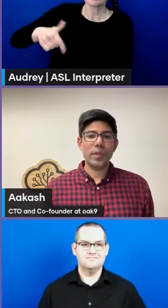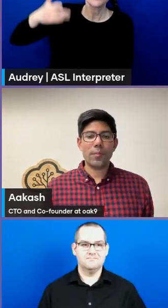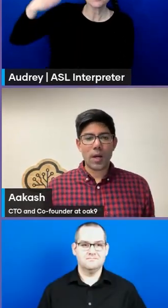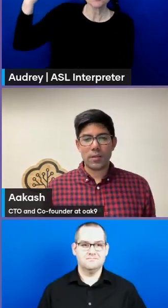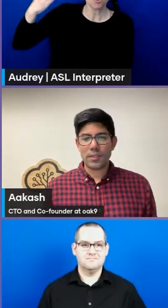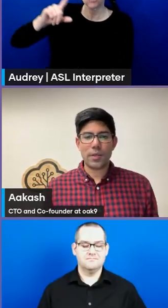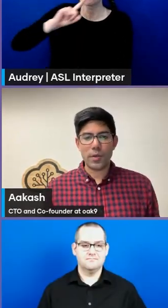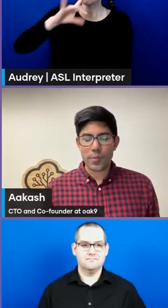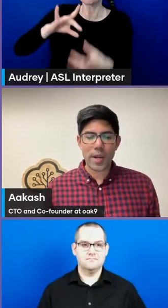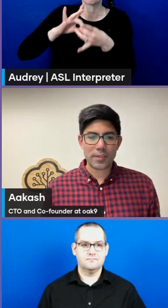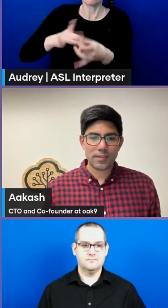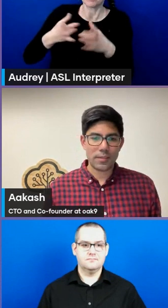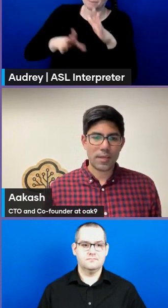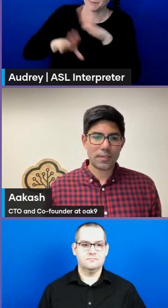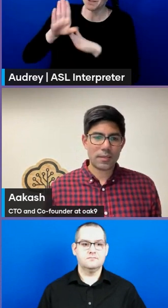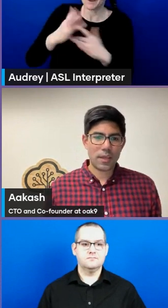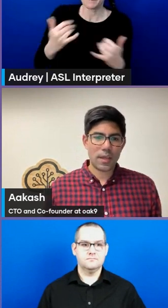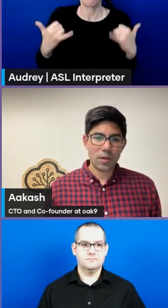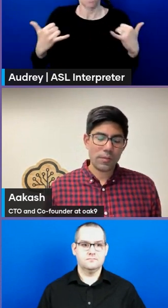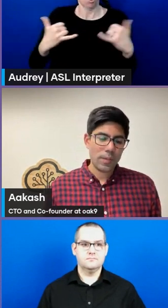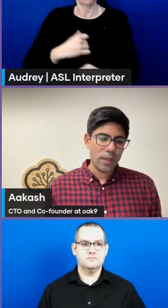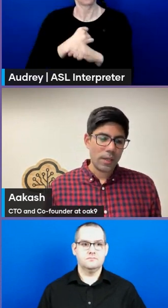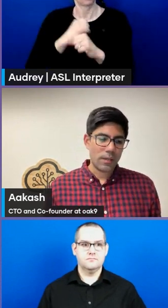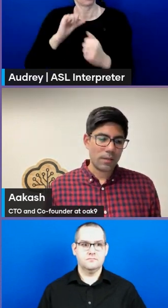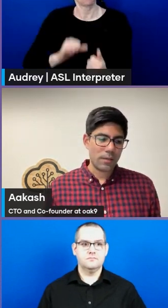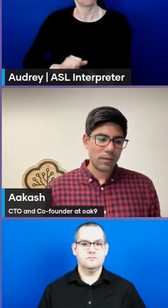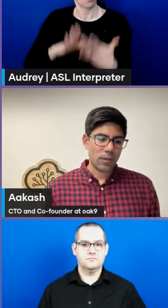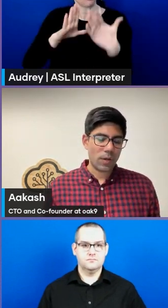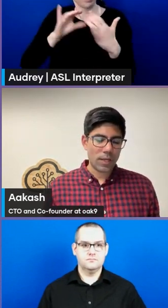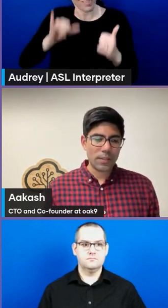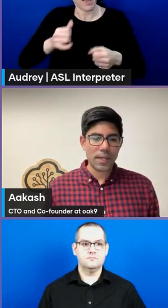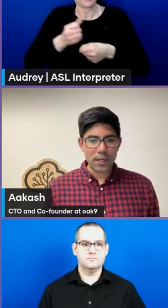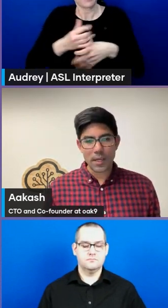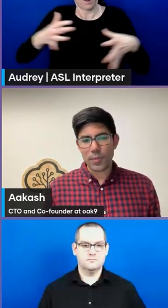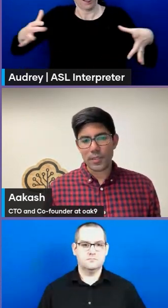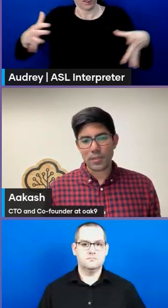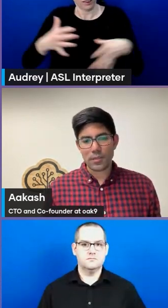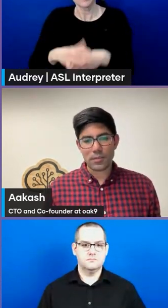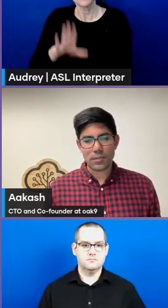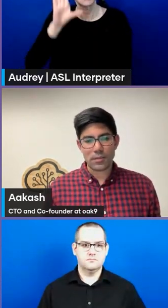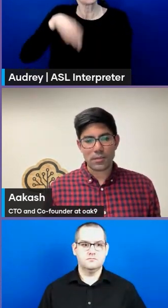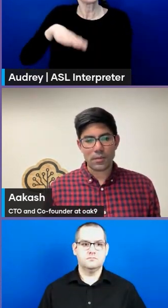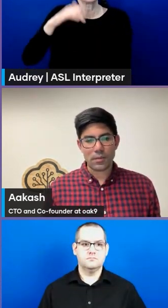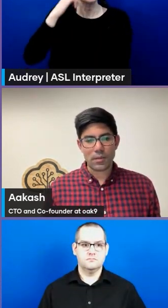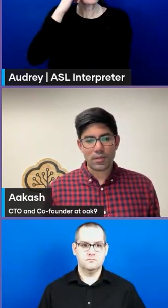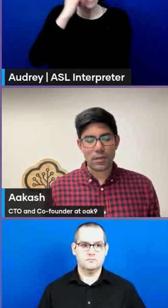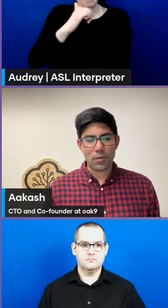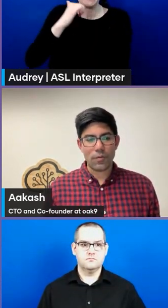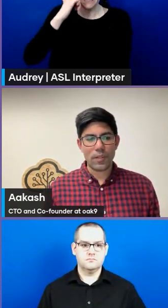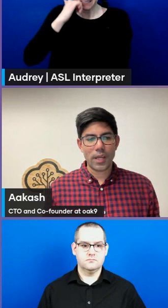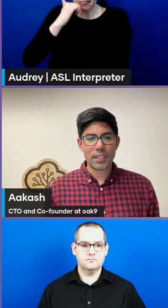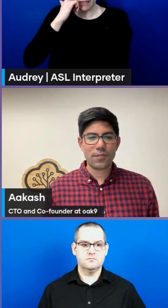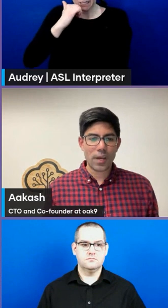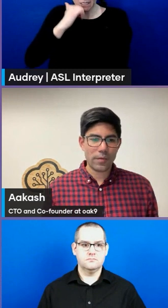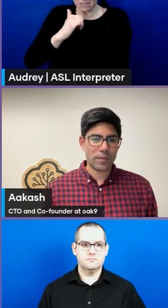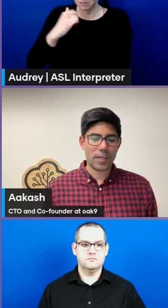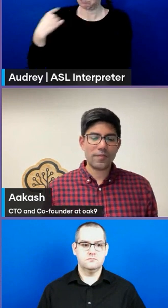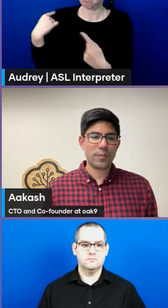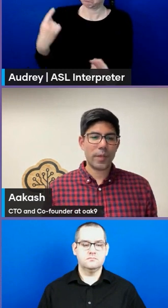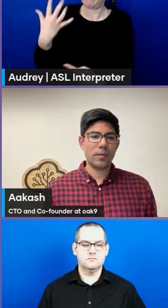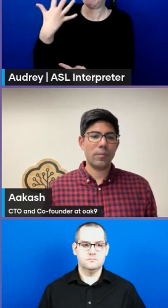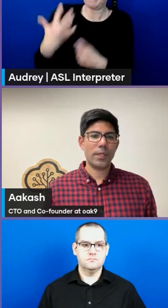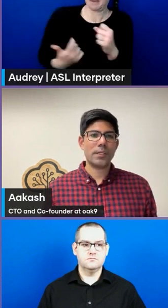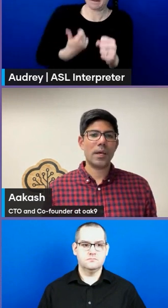about building modern security practices that scale. And on a day-to-day basis, over the last 5 years,